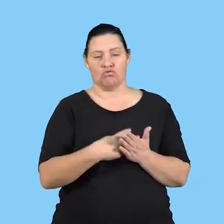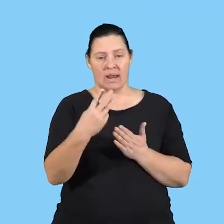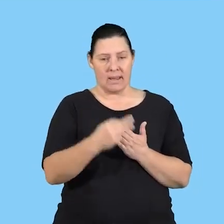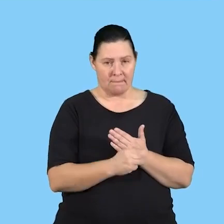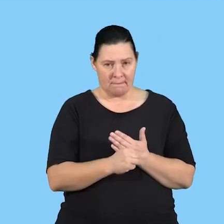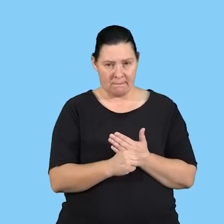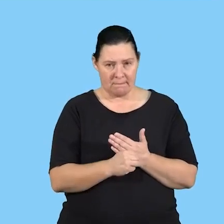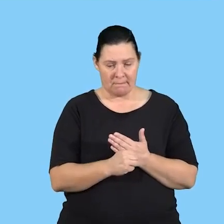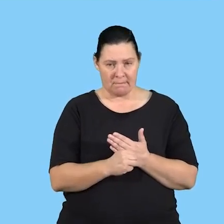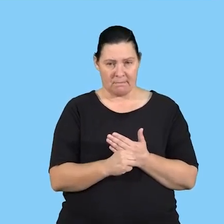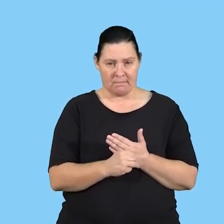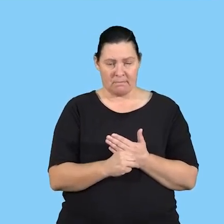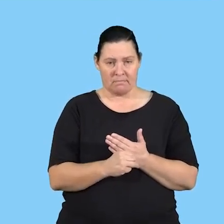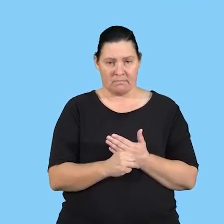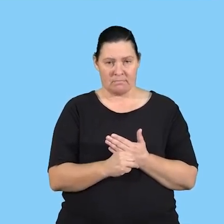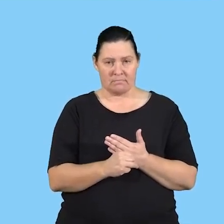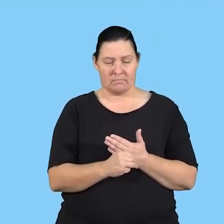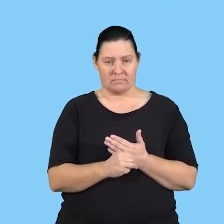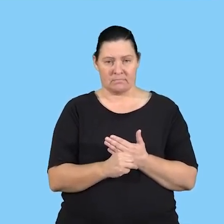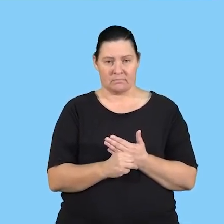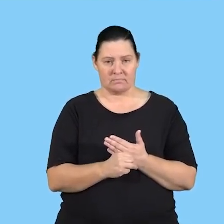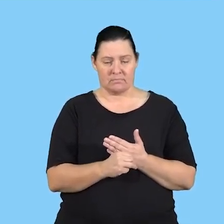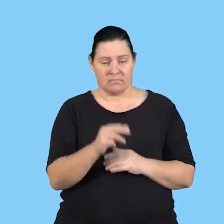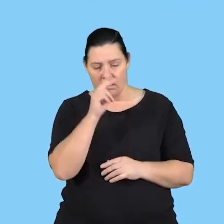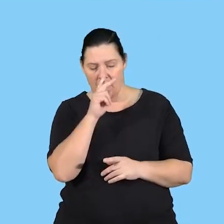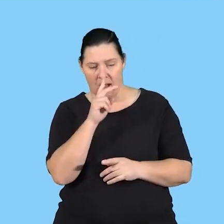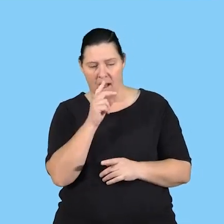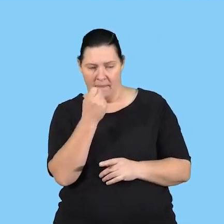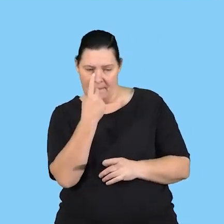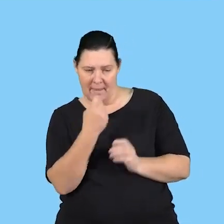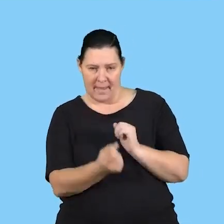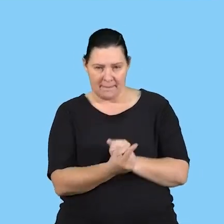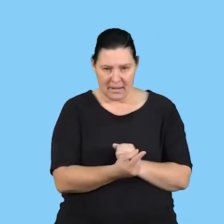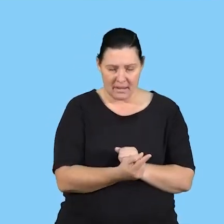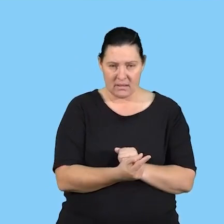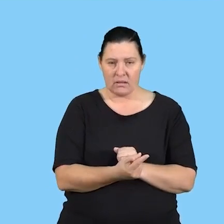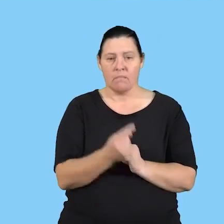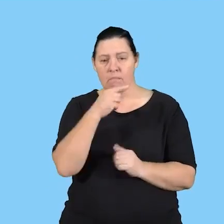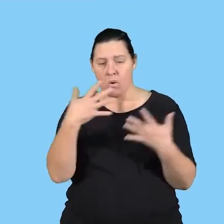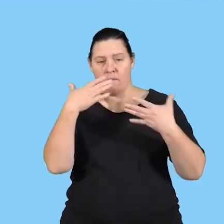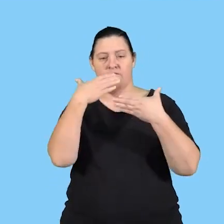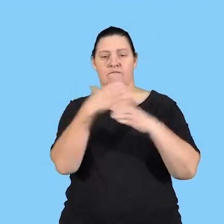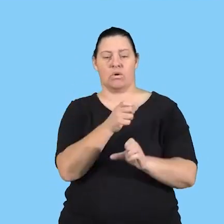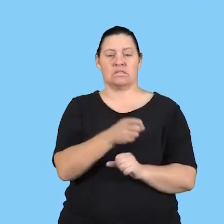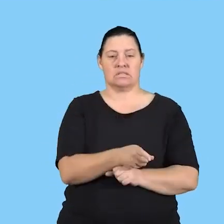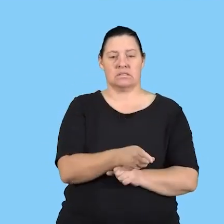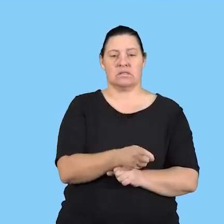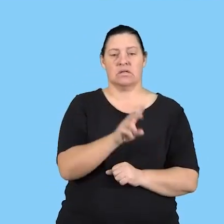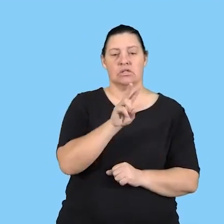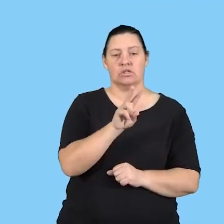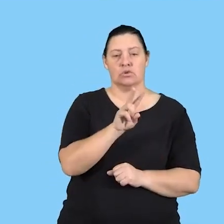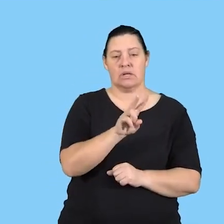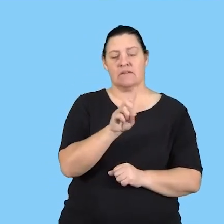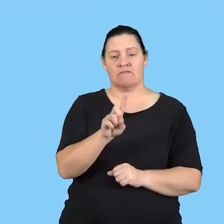modernized curriculum that is being envisaged, the focus will be